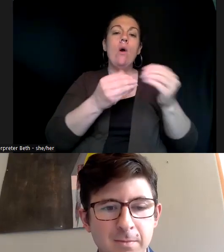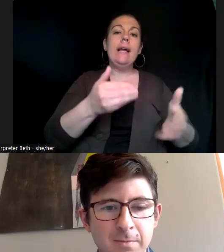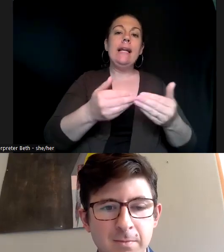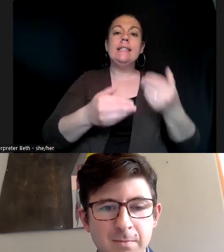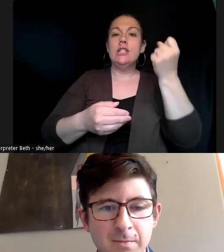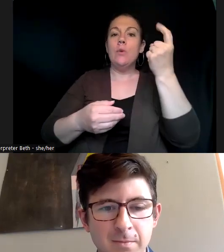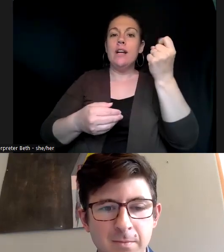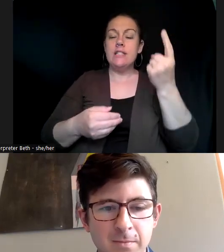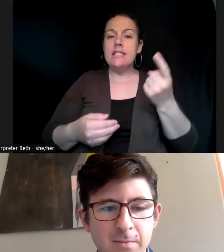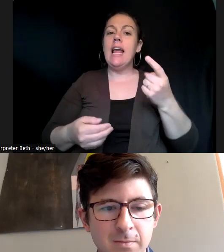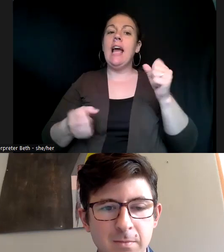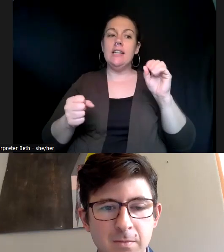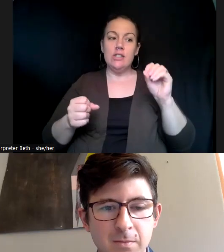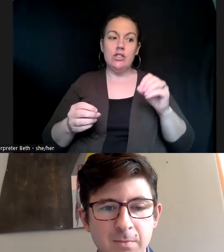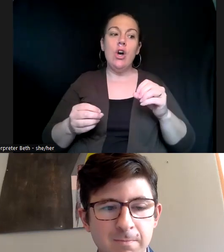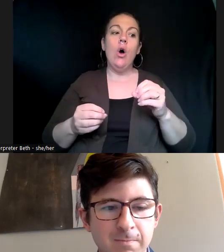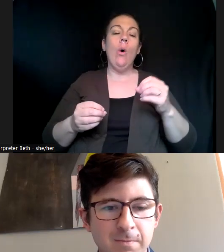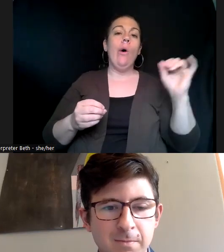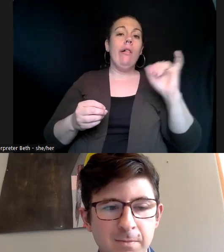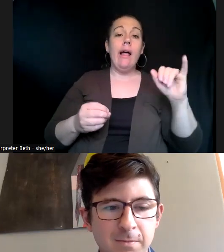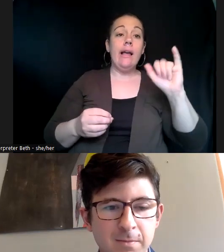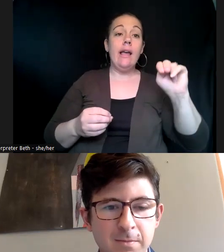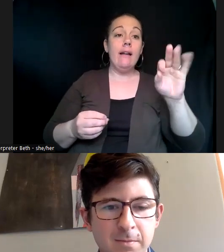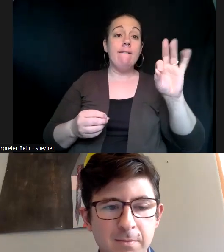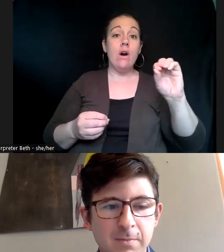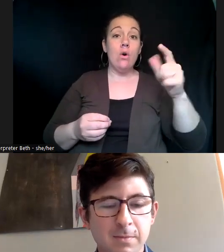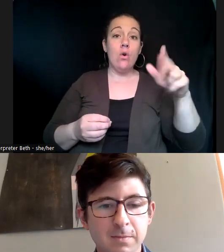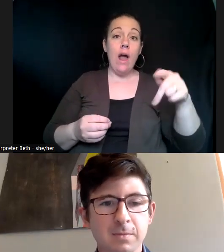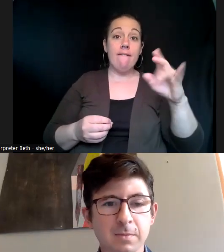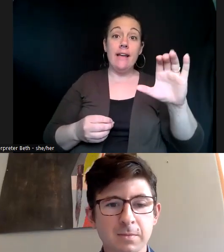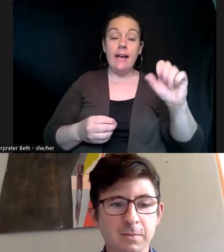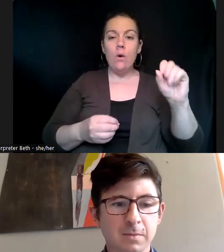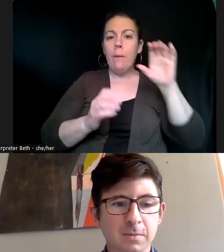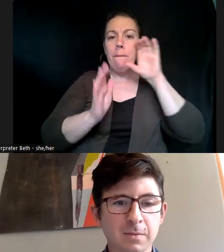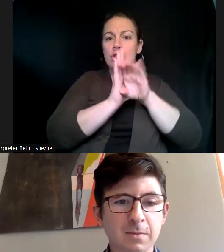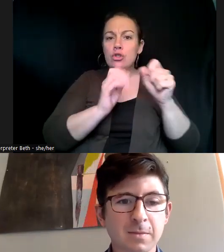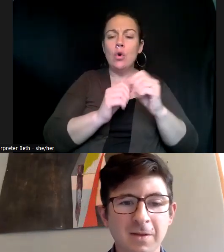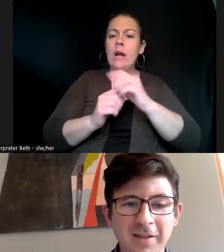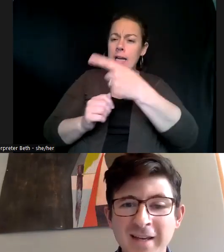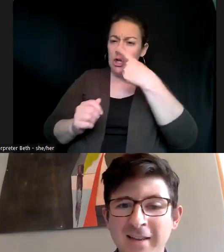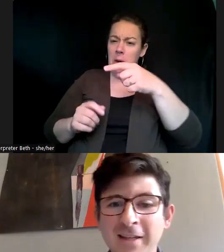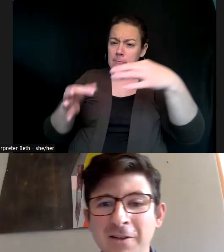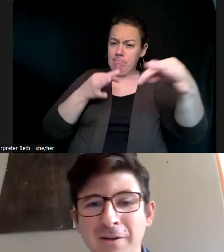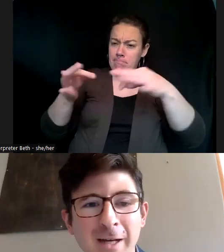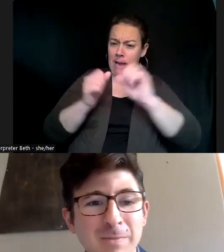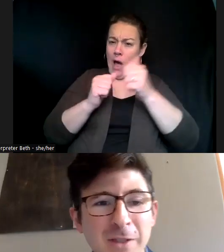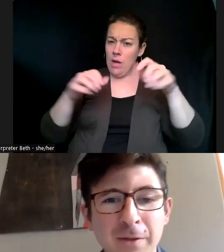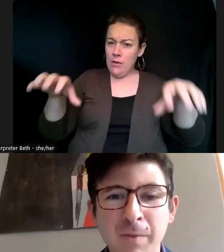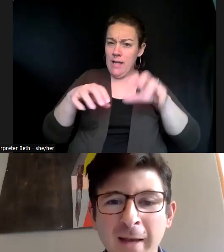more of a glimpse into how you folks did that in Vermont and talk a little bit about the partnerships y'all have built? Yeah, thank